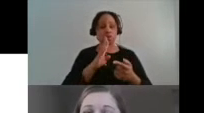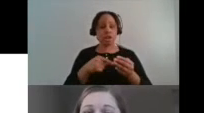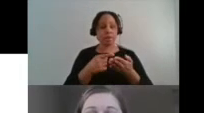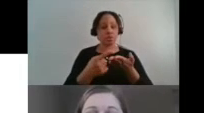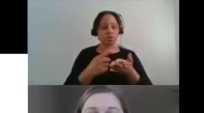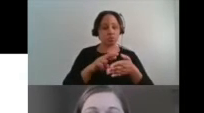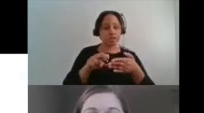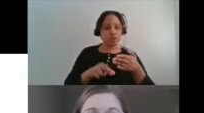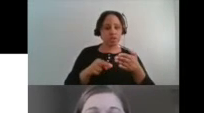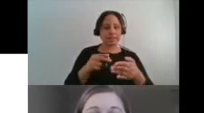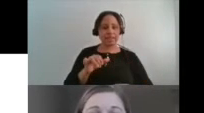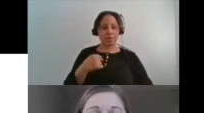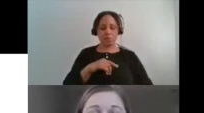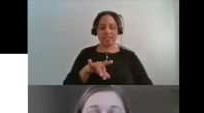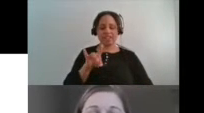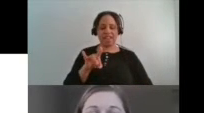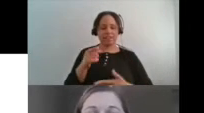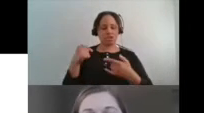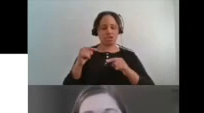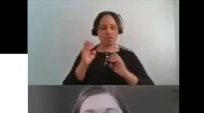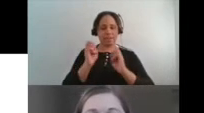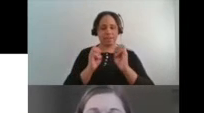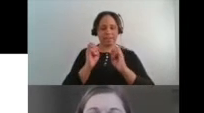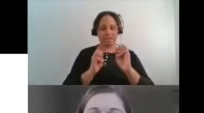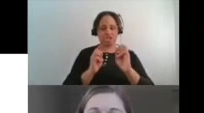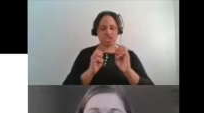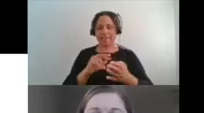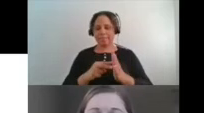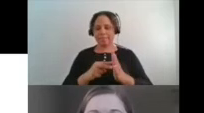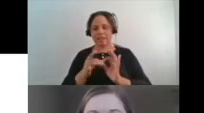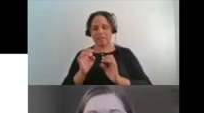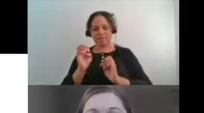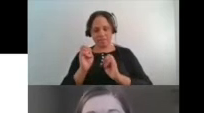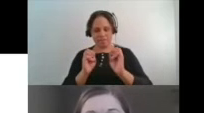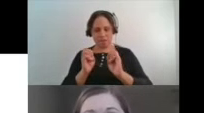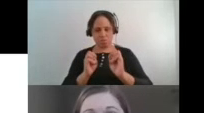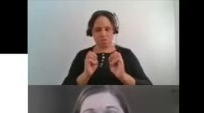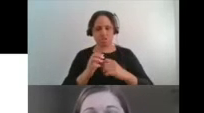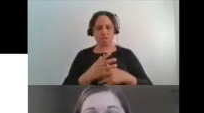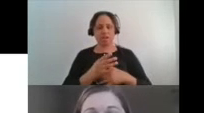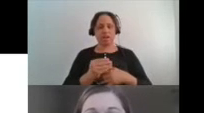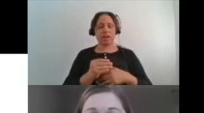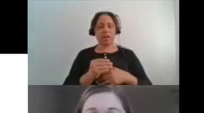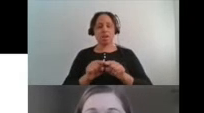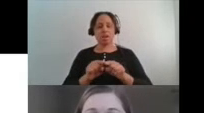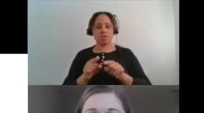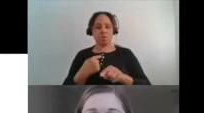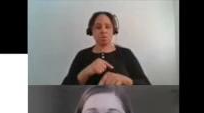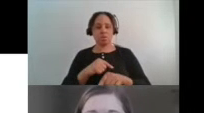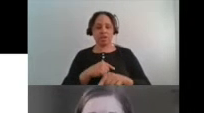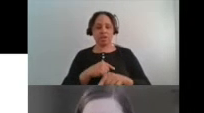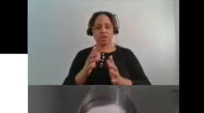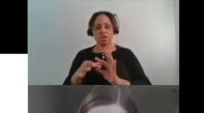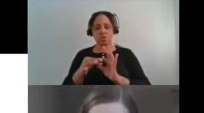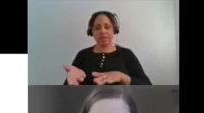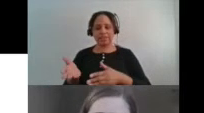and what implications these may have. And then something I'm not going to get into, we also coordinate the deceased kidney and liver